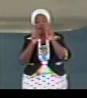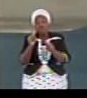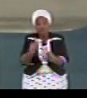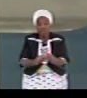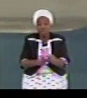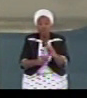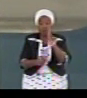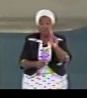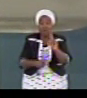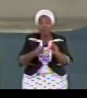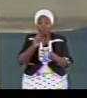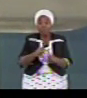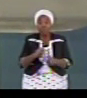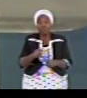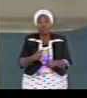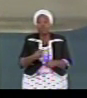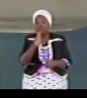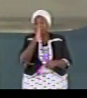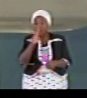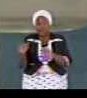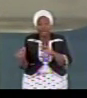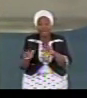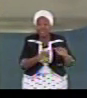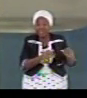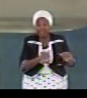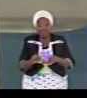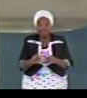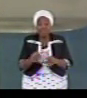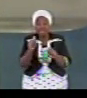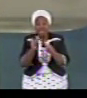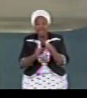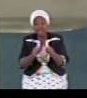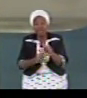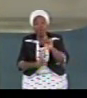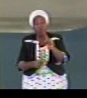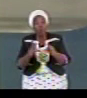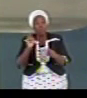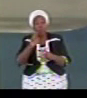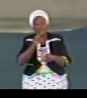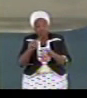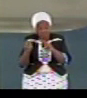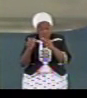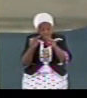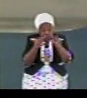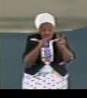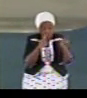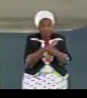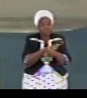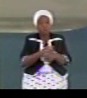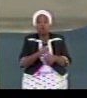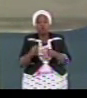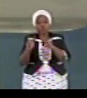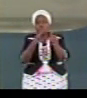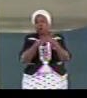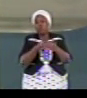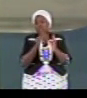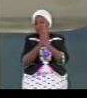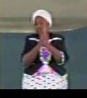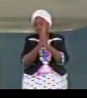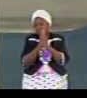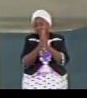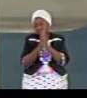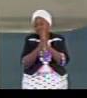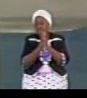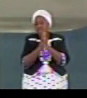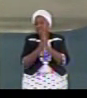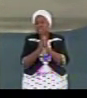one must be active. Each one must be vigilant. Watch and pray